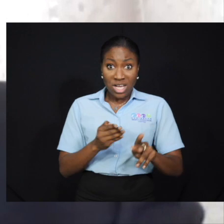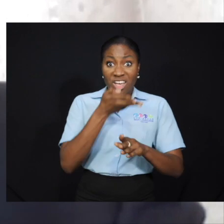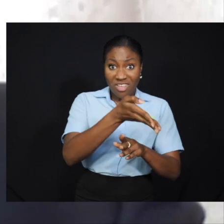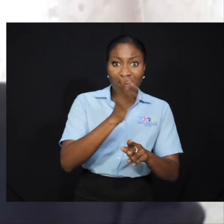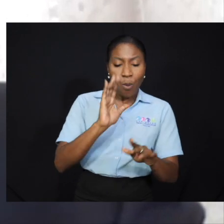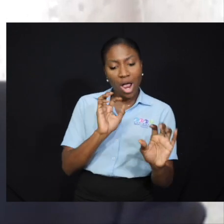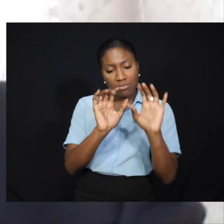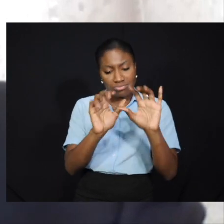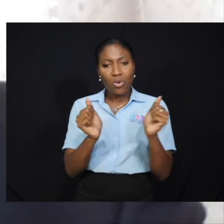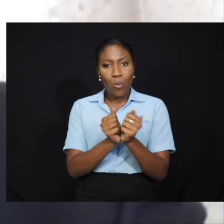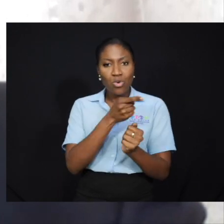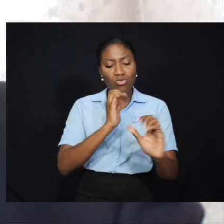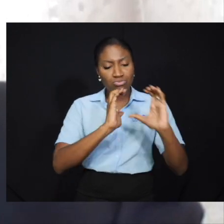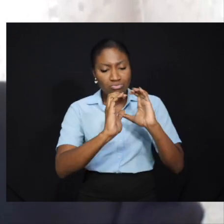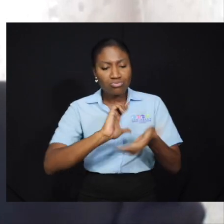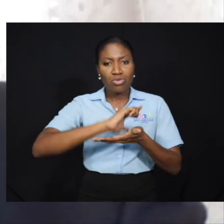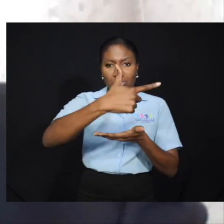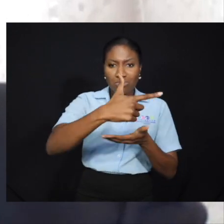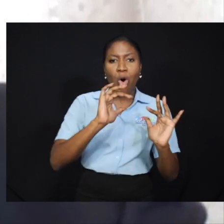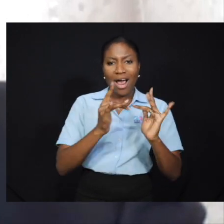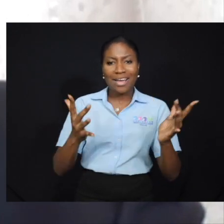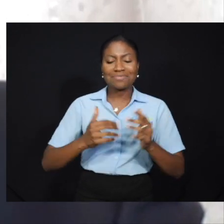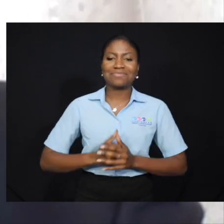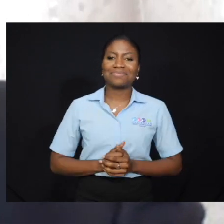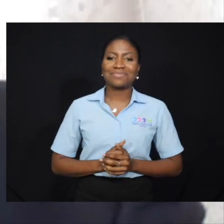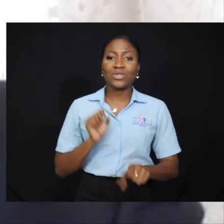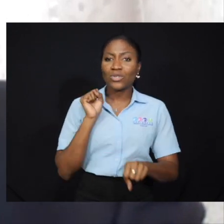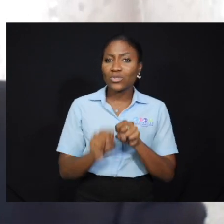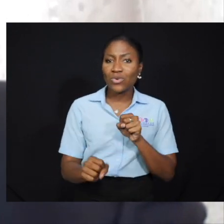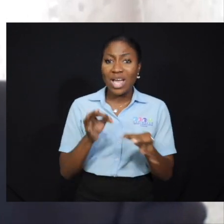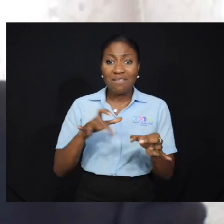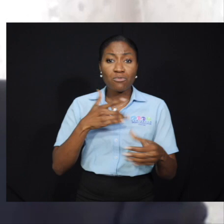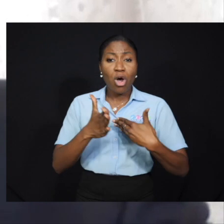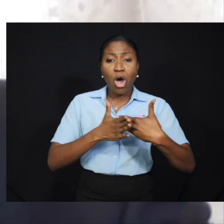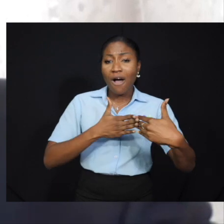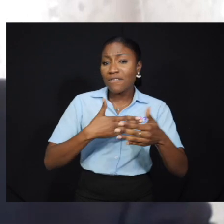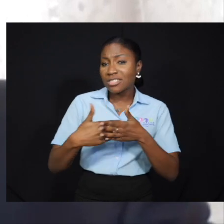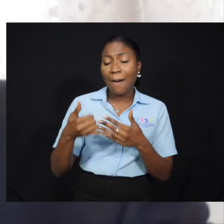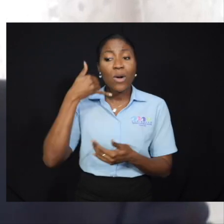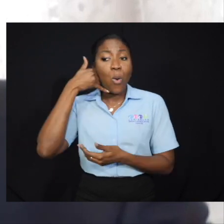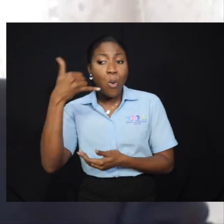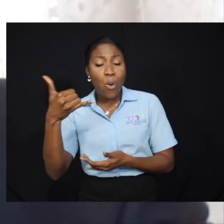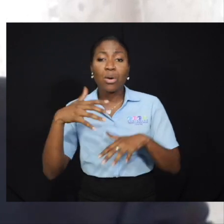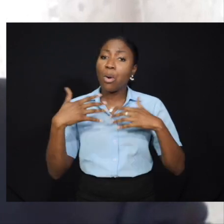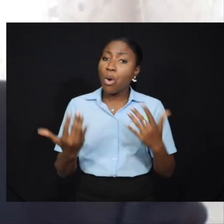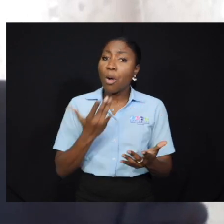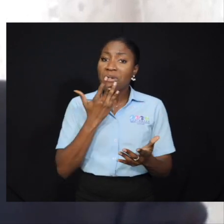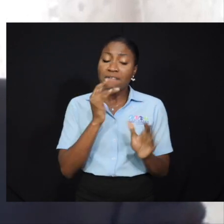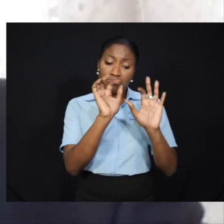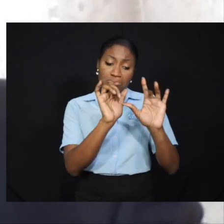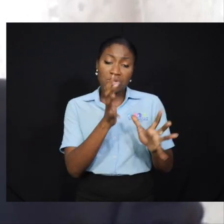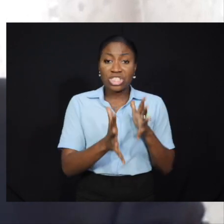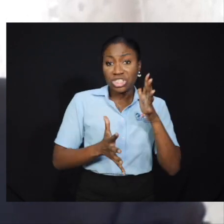avail themselves of the services that we currently have online. So whether you are comfortable making a telephone call, or whether